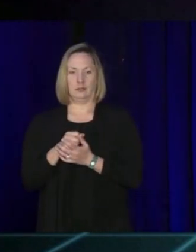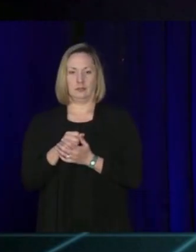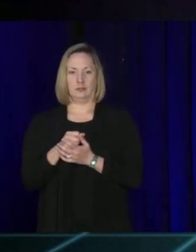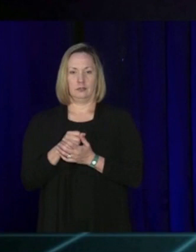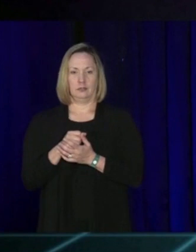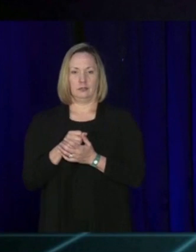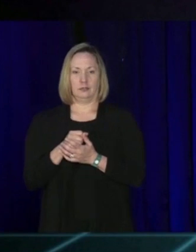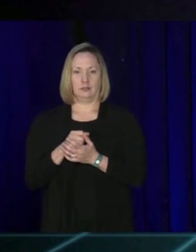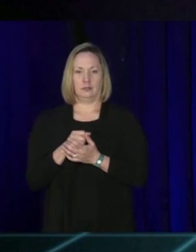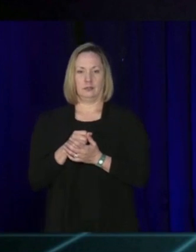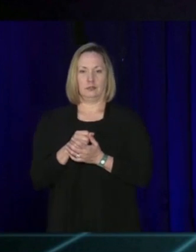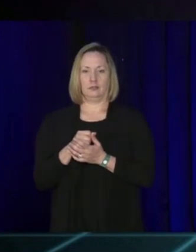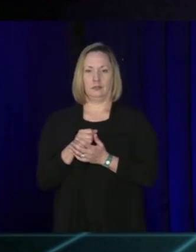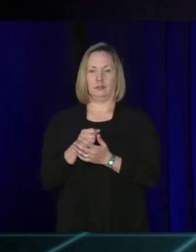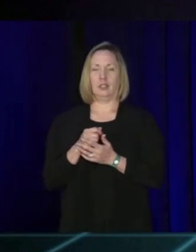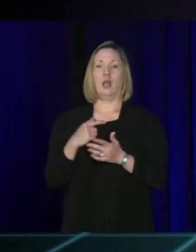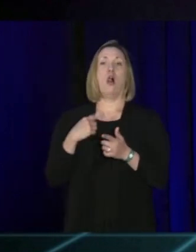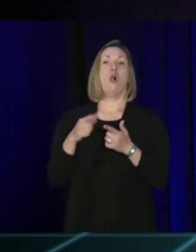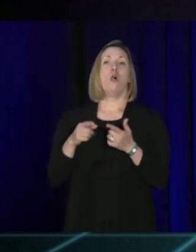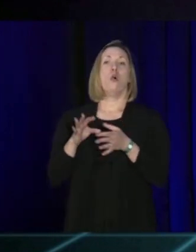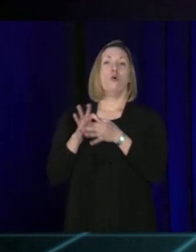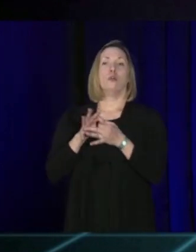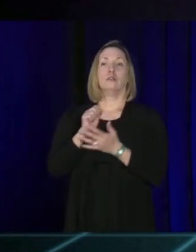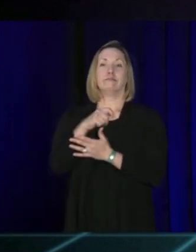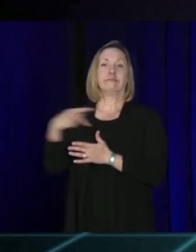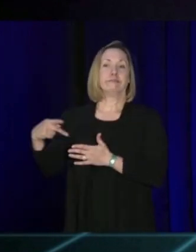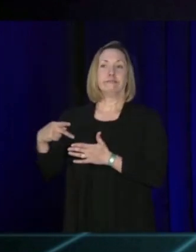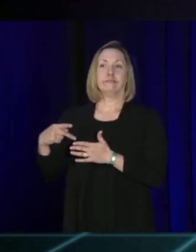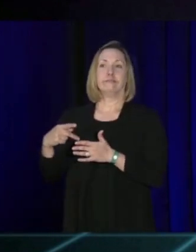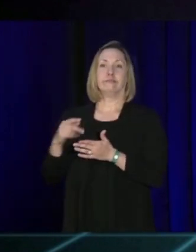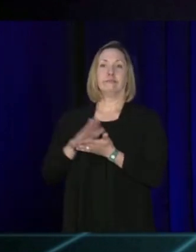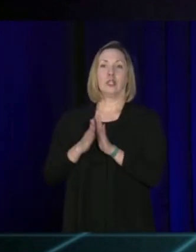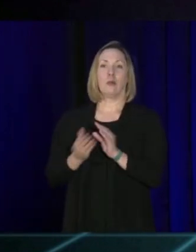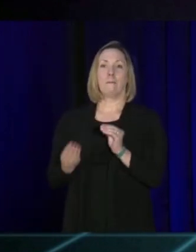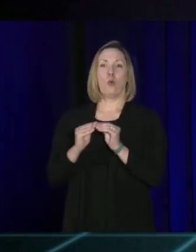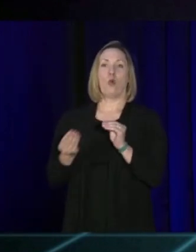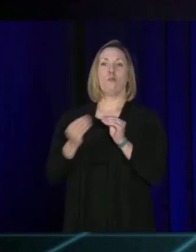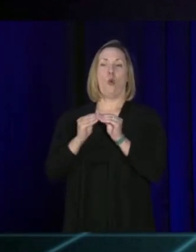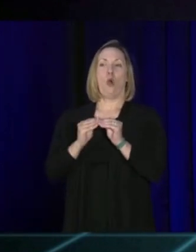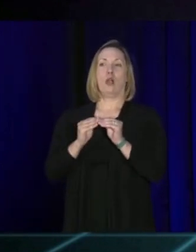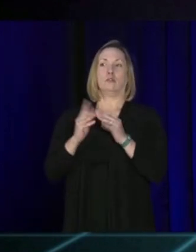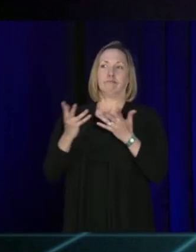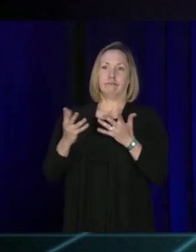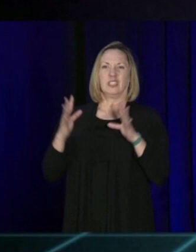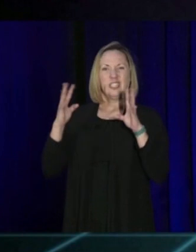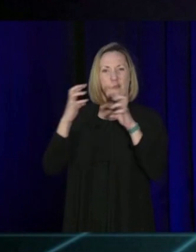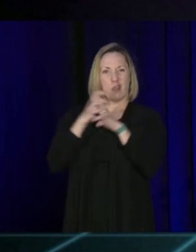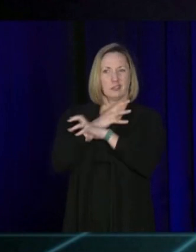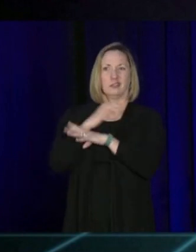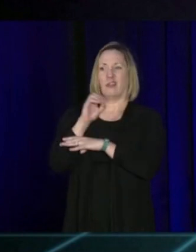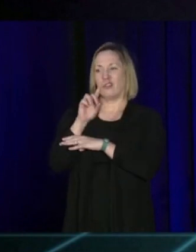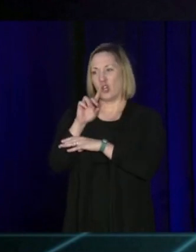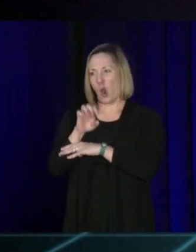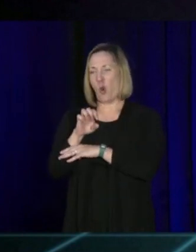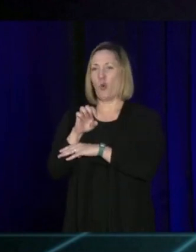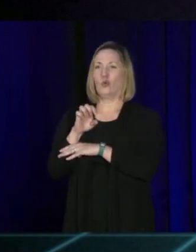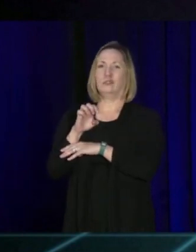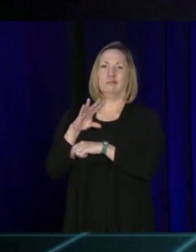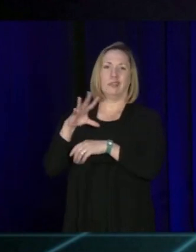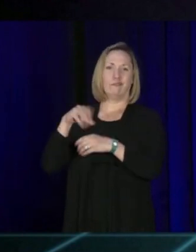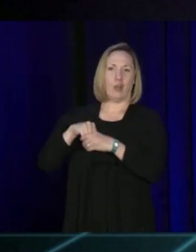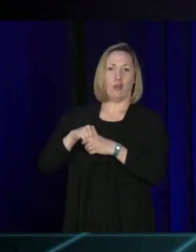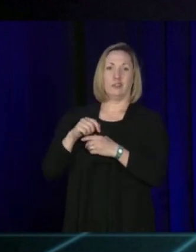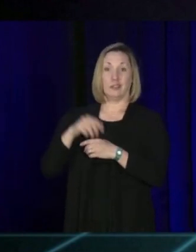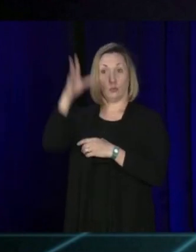As the applications at Meta they grew more and more sophisticated, the complexity of the code base evolved, and that's when this guy